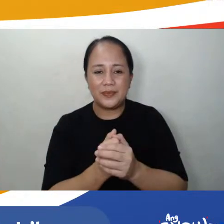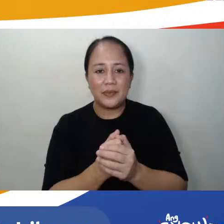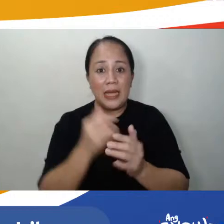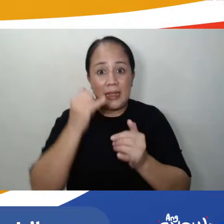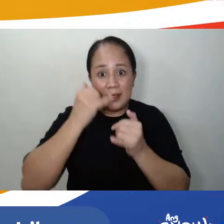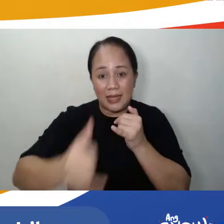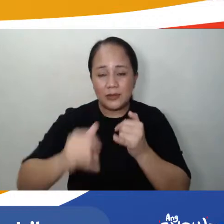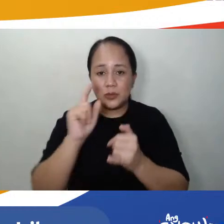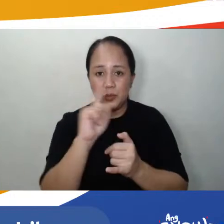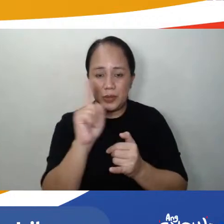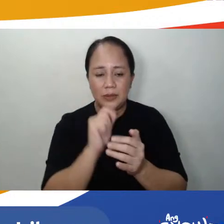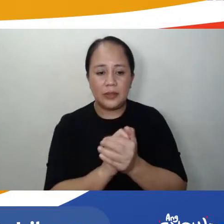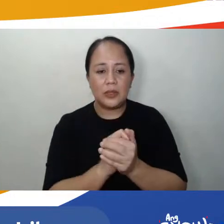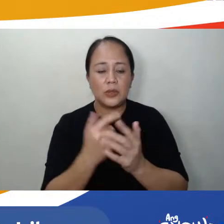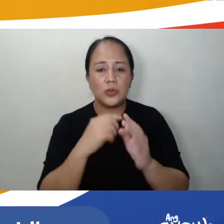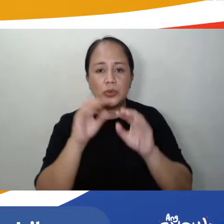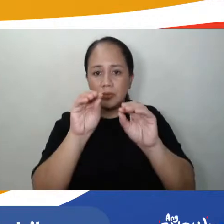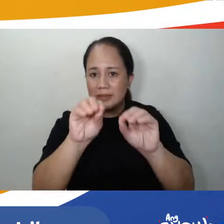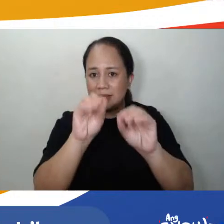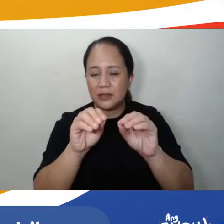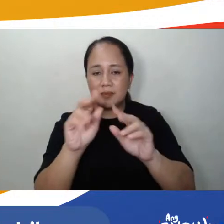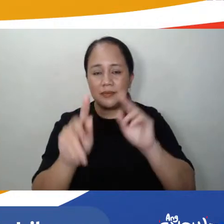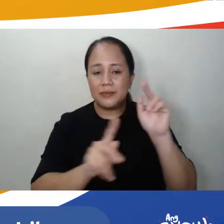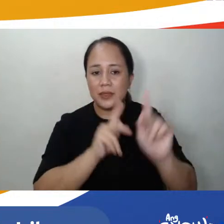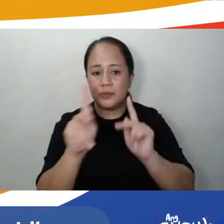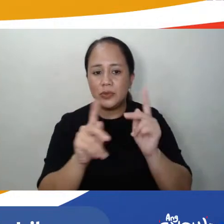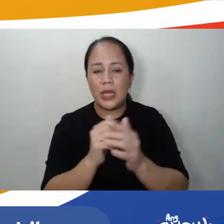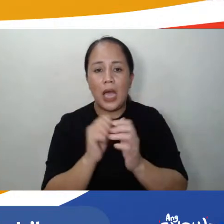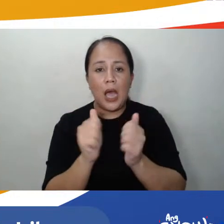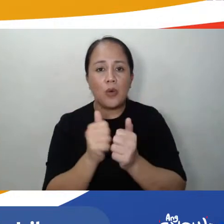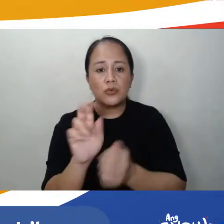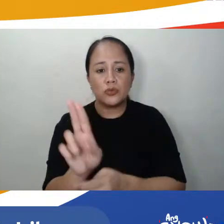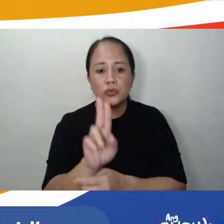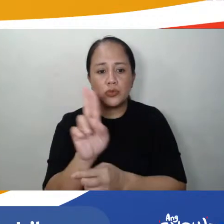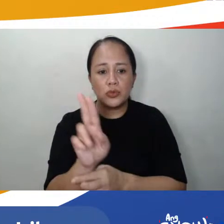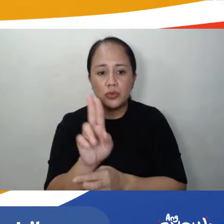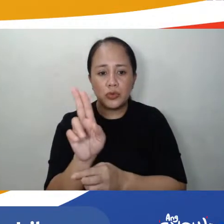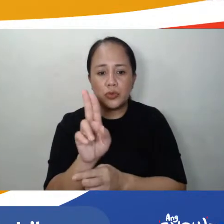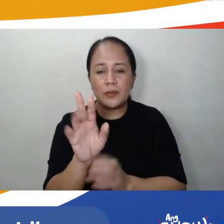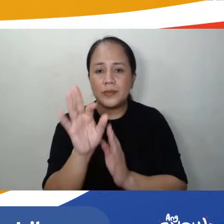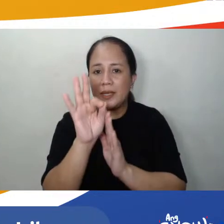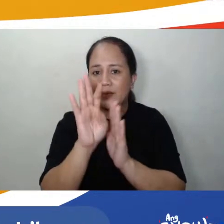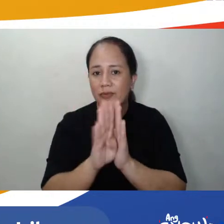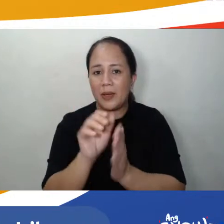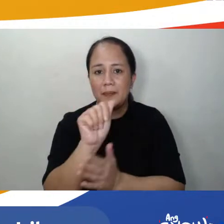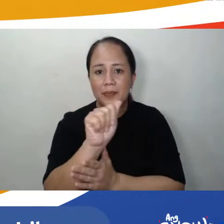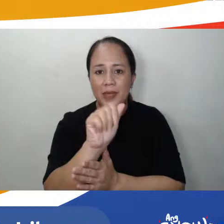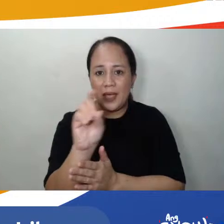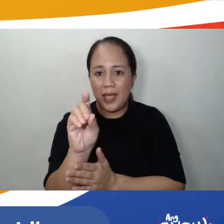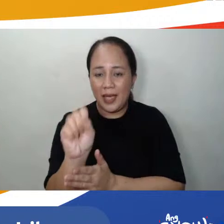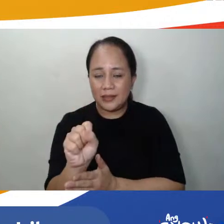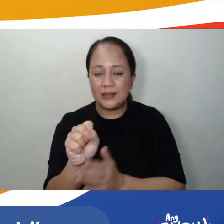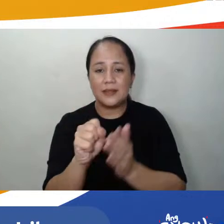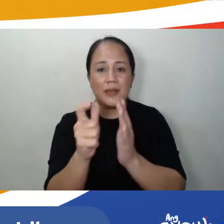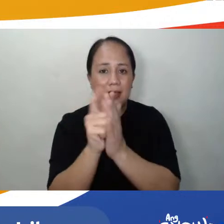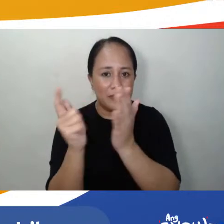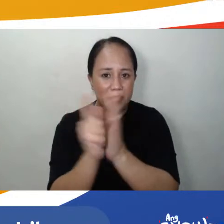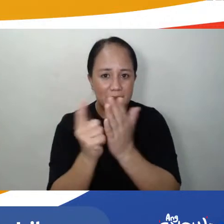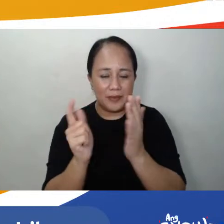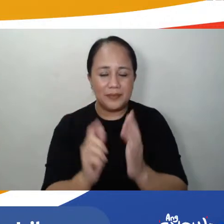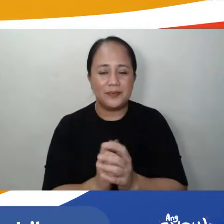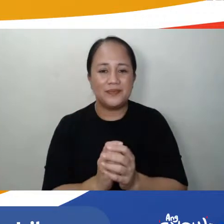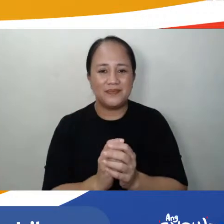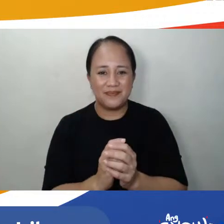not the least is to educate the public on how to use the Facebook Ads Library.